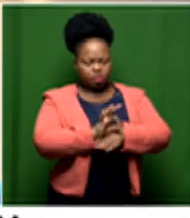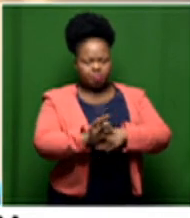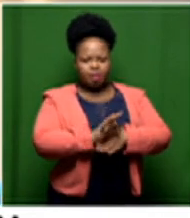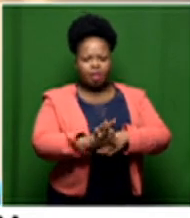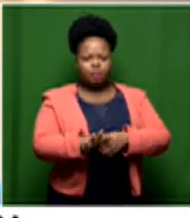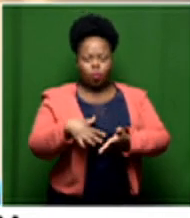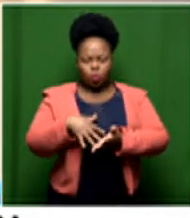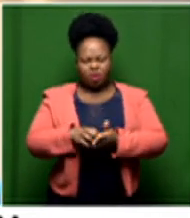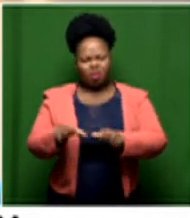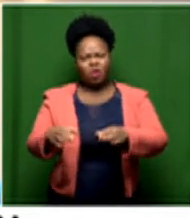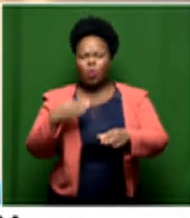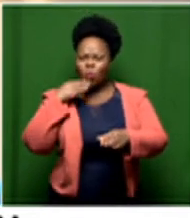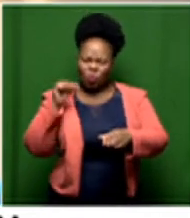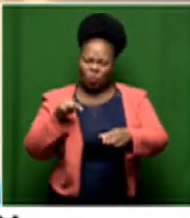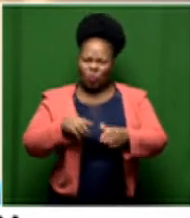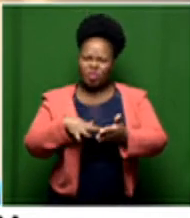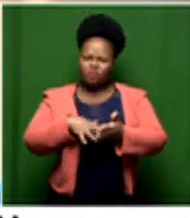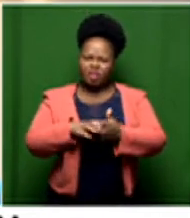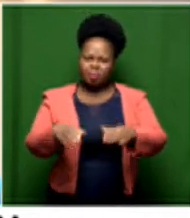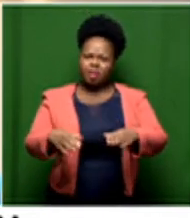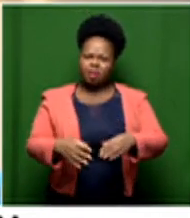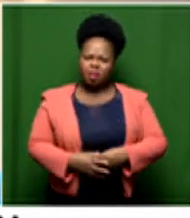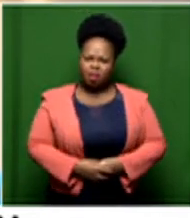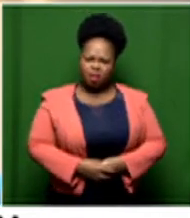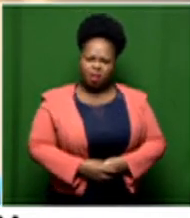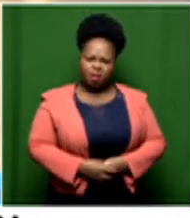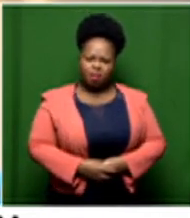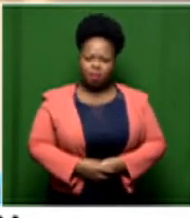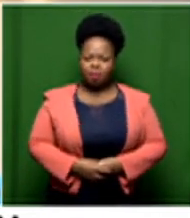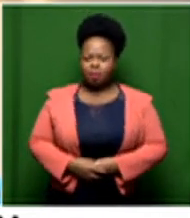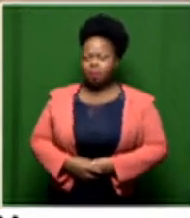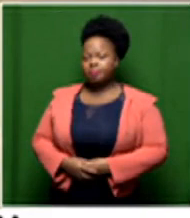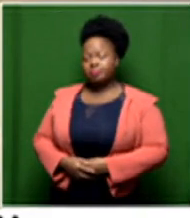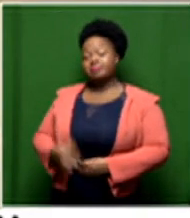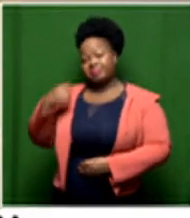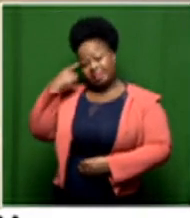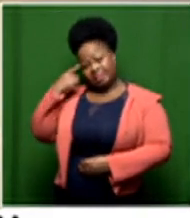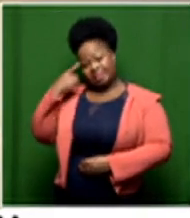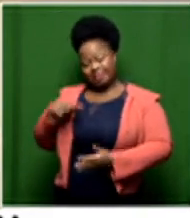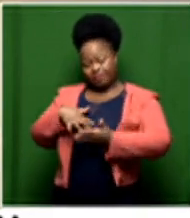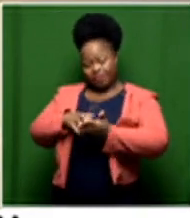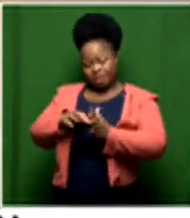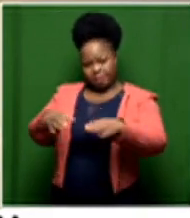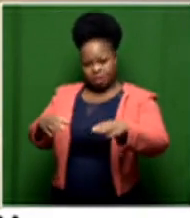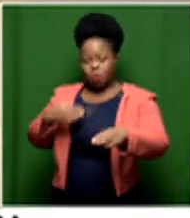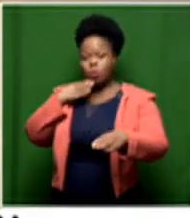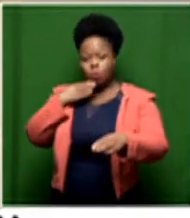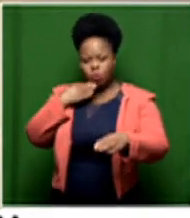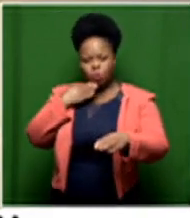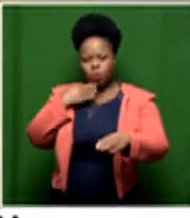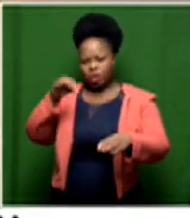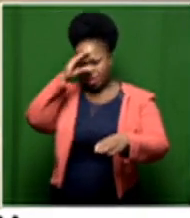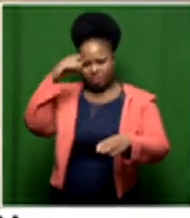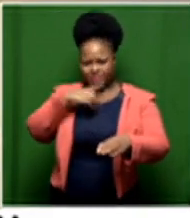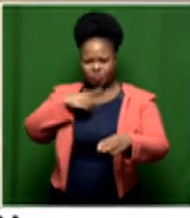most vulnerable, who is it that we're referring to here? Well, I think our most vulnerable at this moment are obviously